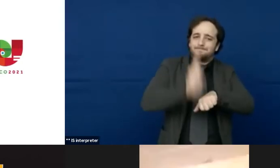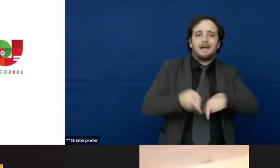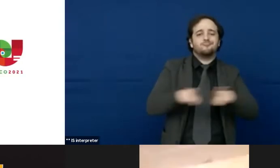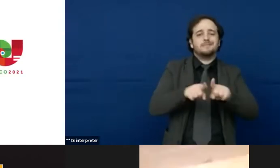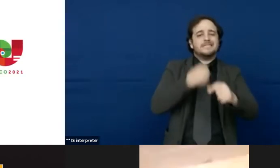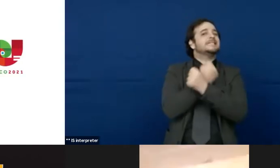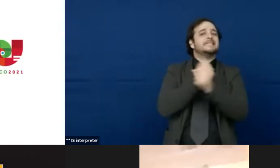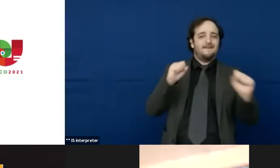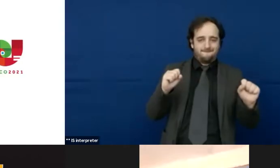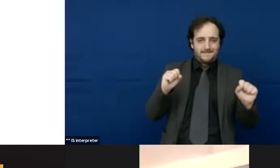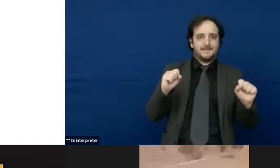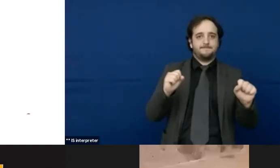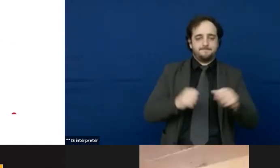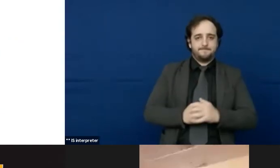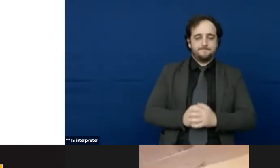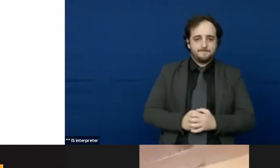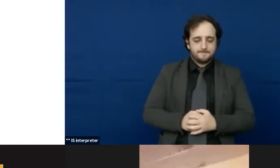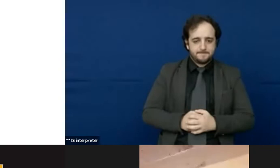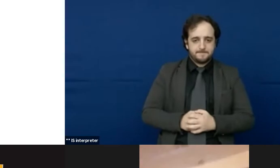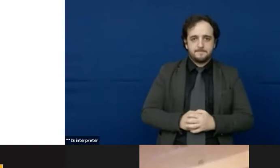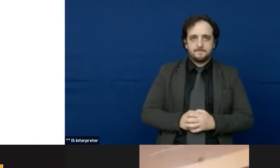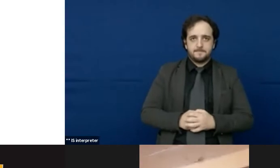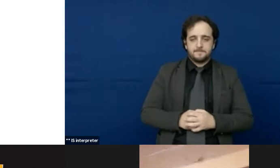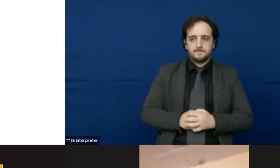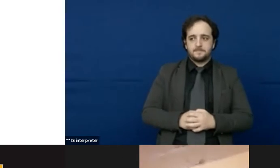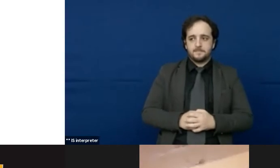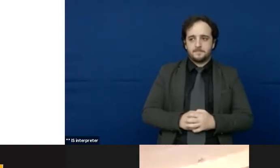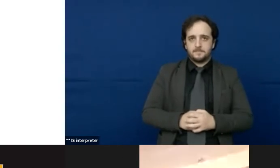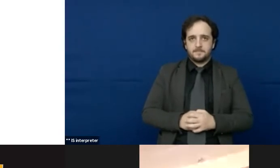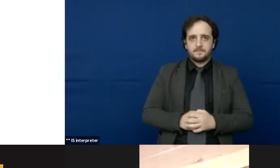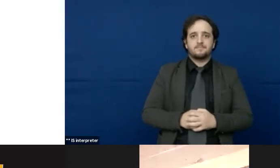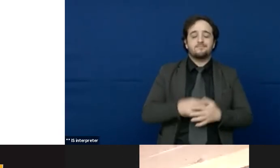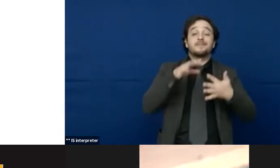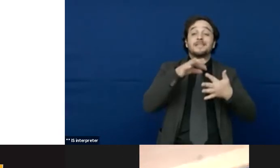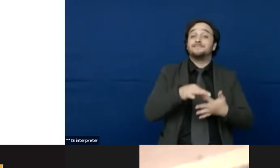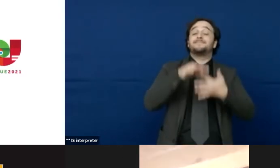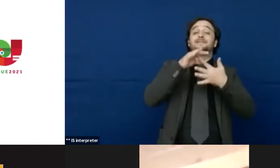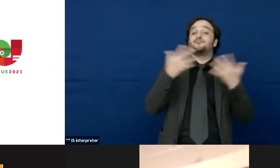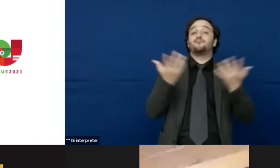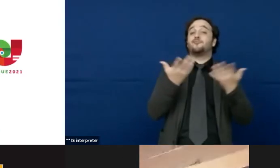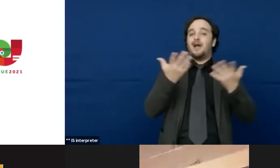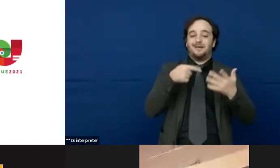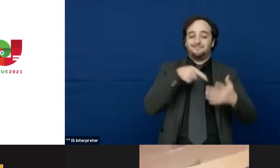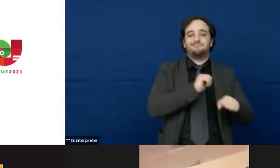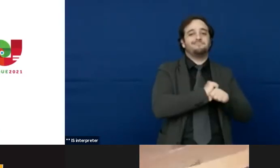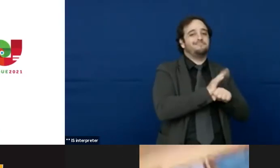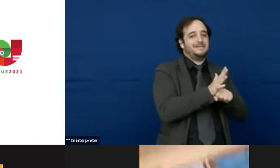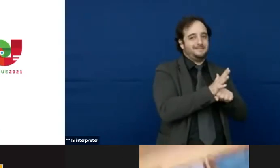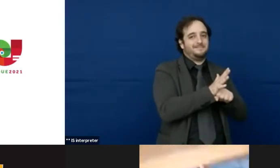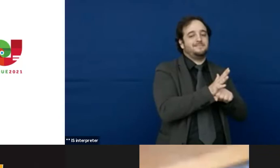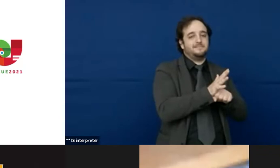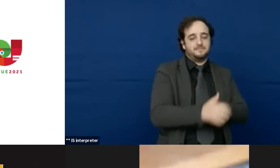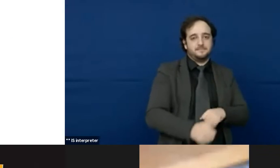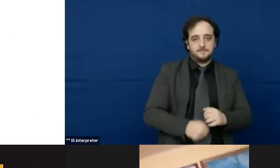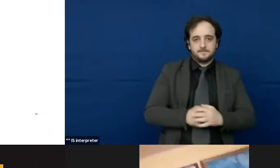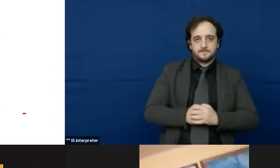members overcoming different forms of gender-based violence in relation to their livelihood, food security, and a